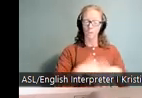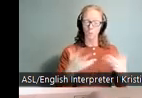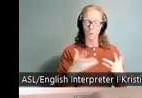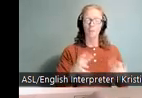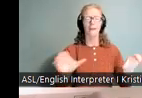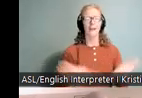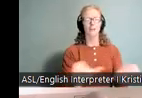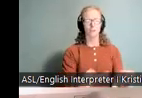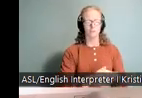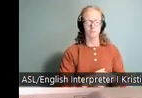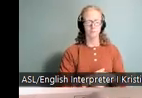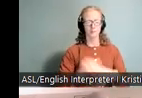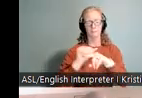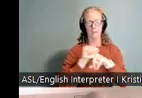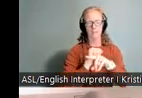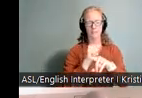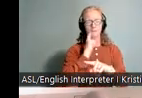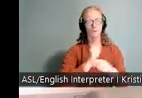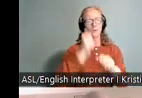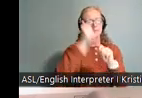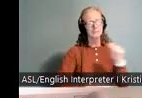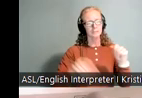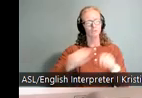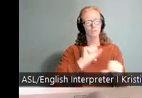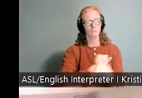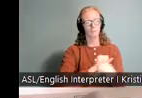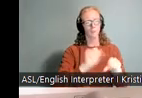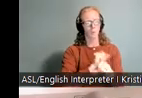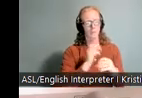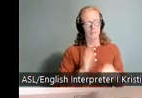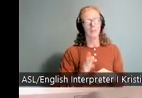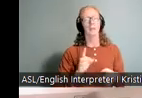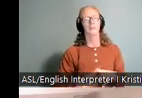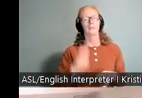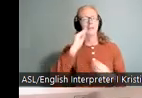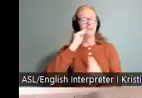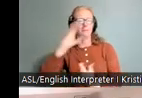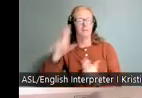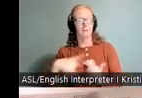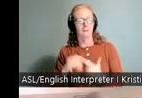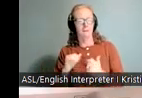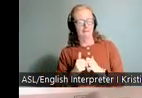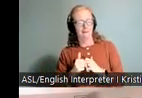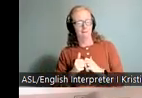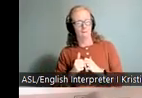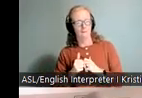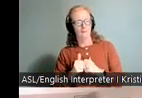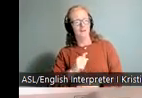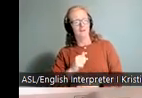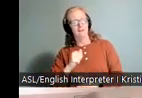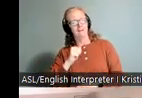actions and practices of sworn employees. But on the other hand, information about how